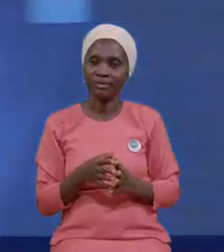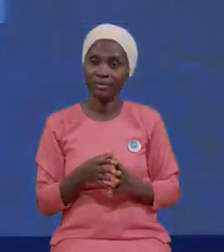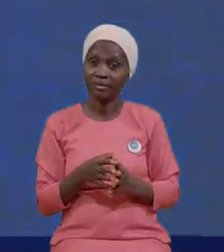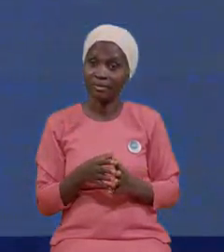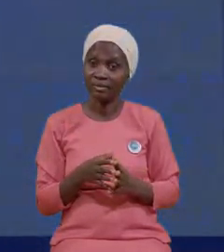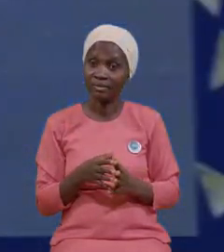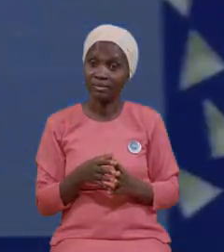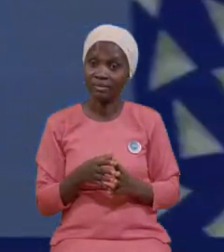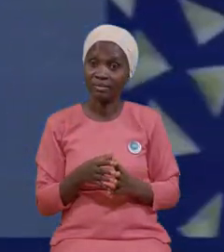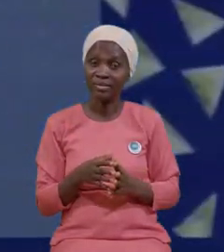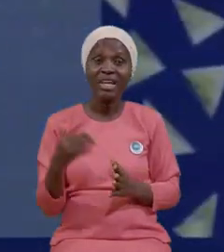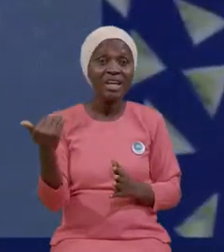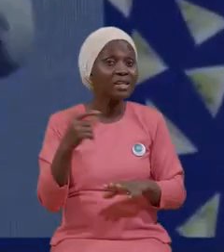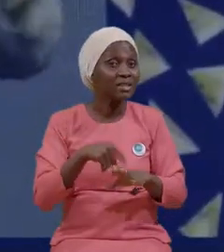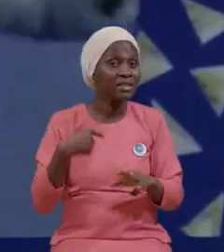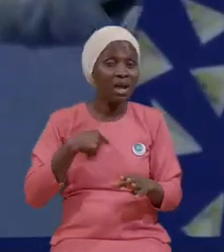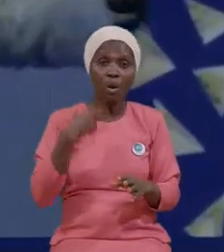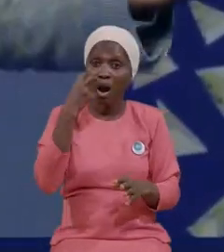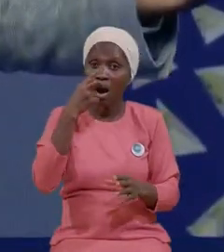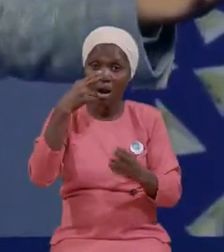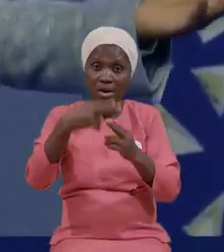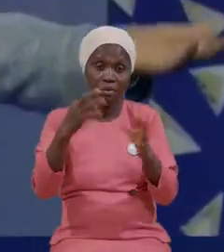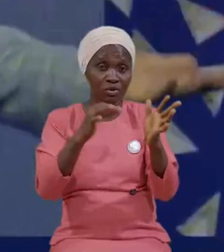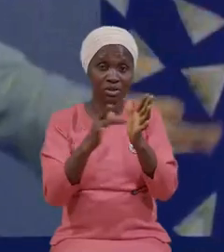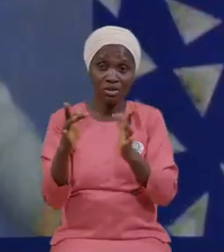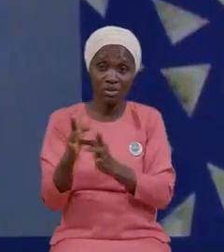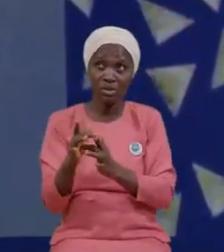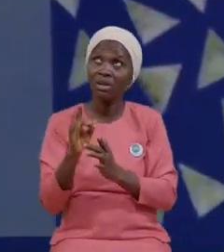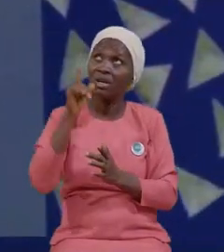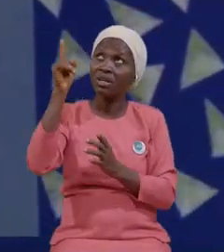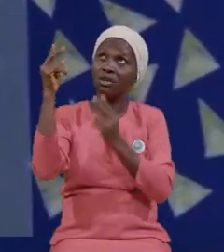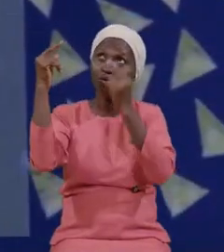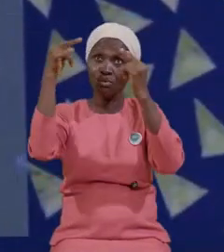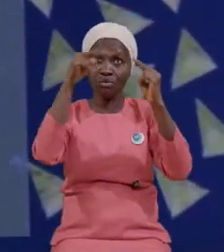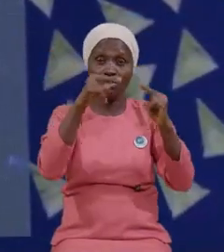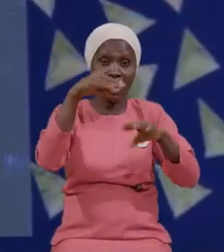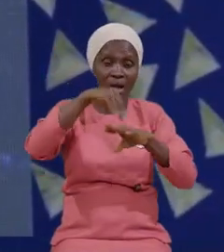Whenever we mention the name of Jesus, he looks our direction.